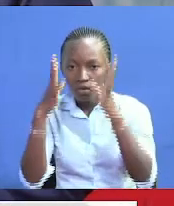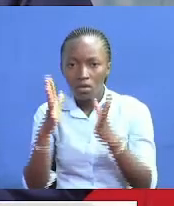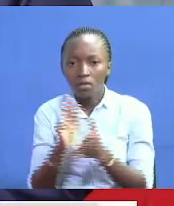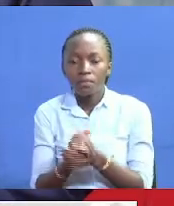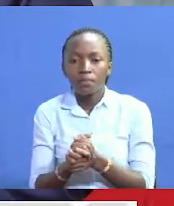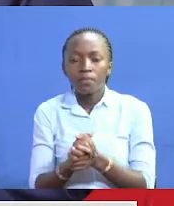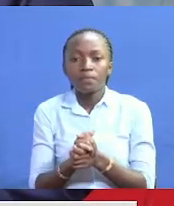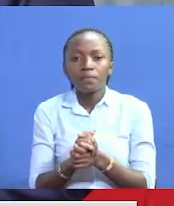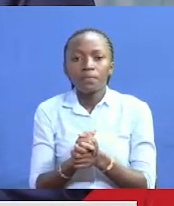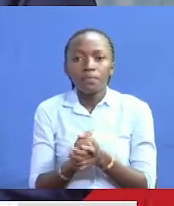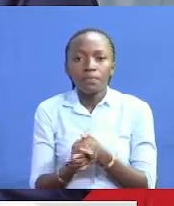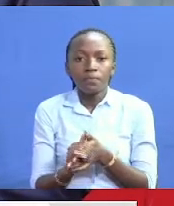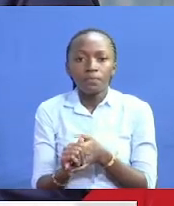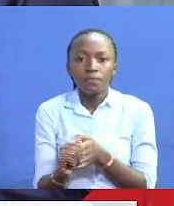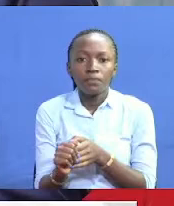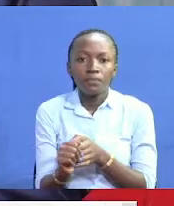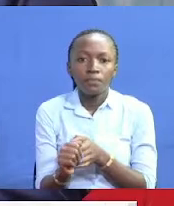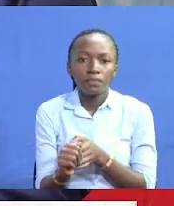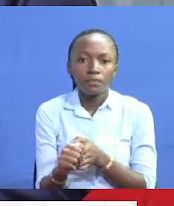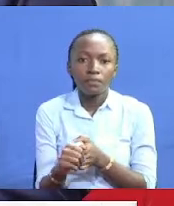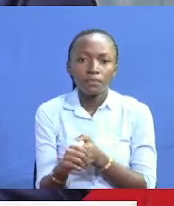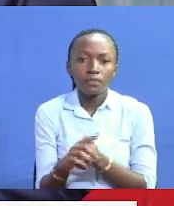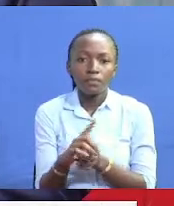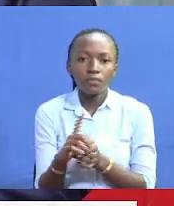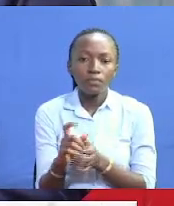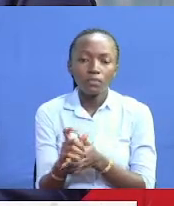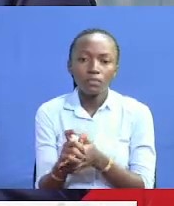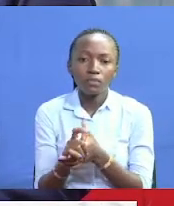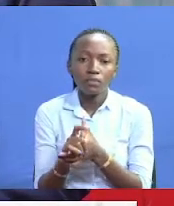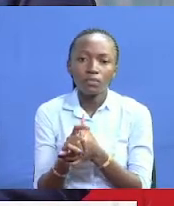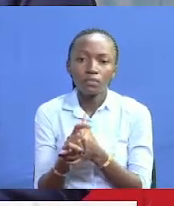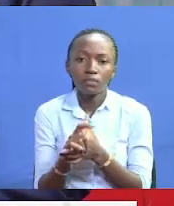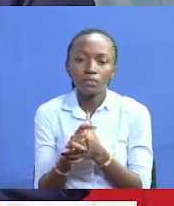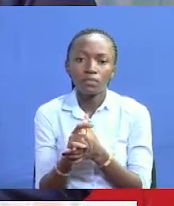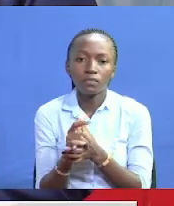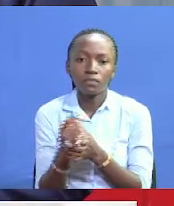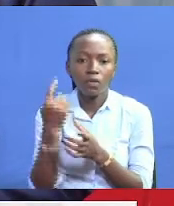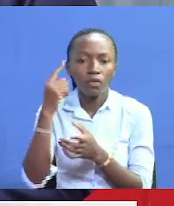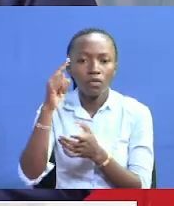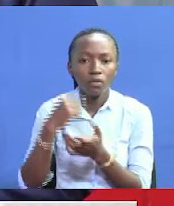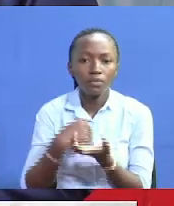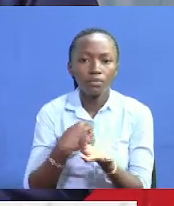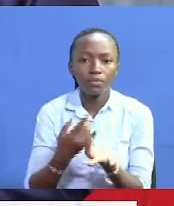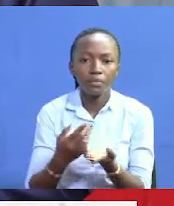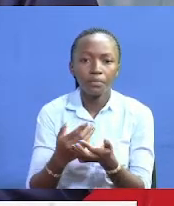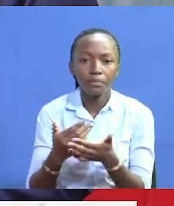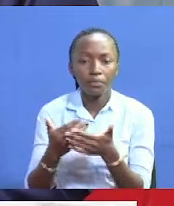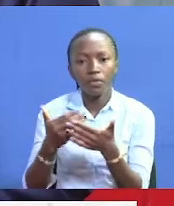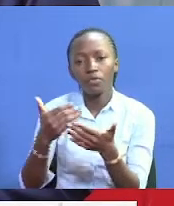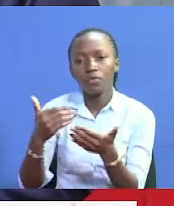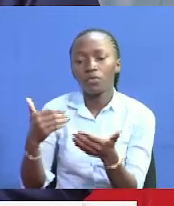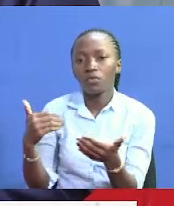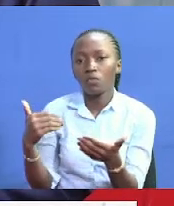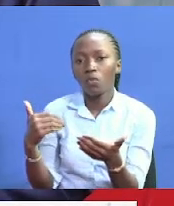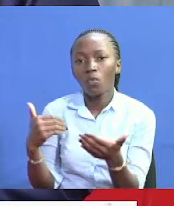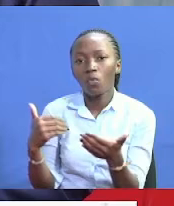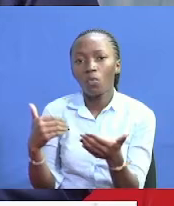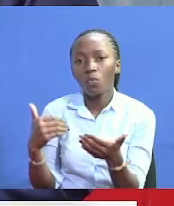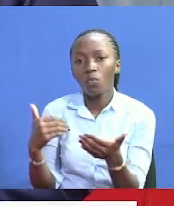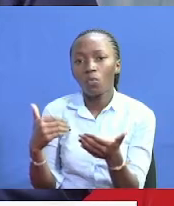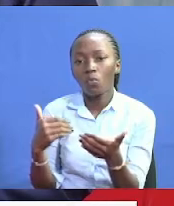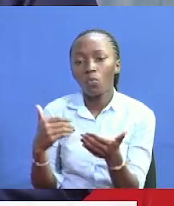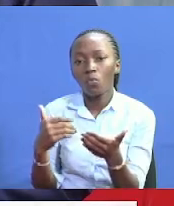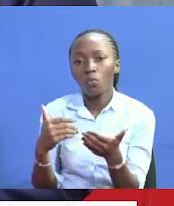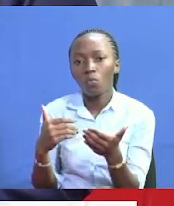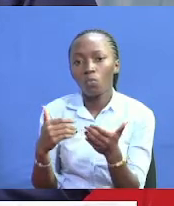Harrison, I think we'll just start with you. So for me, I would say previously, if you see the student leaders